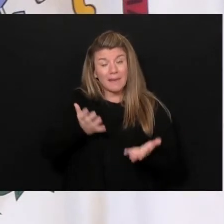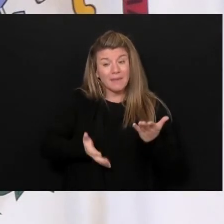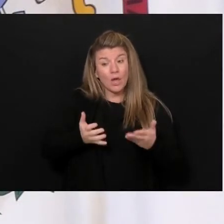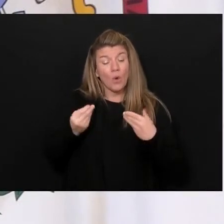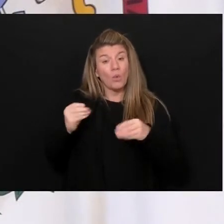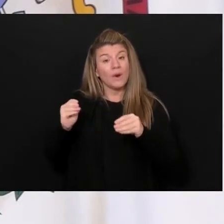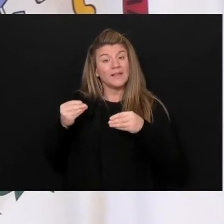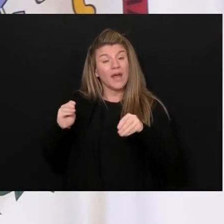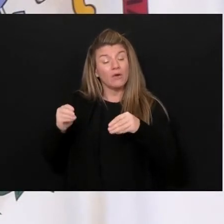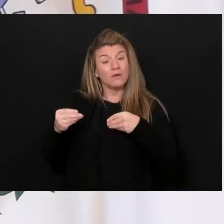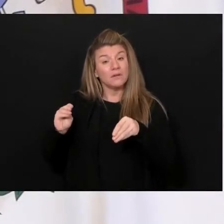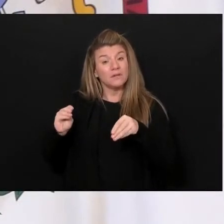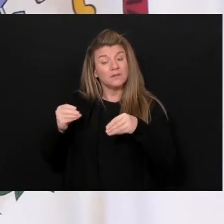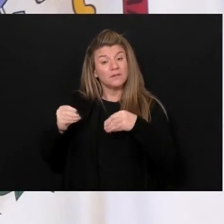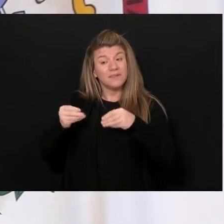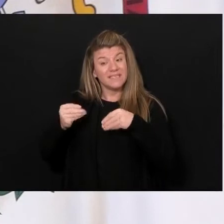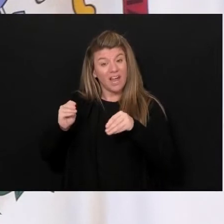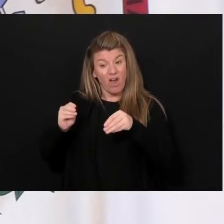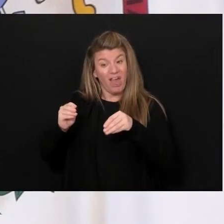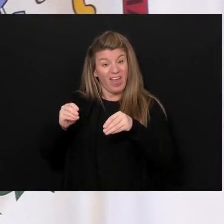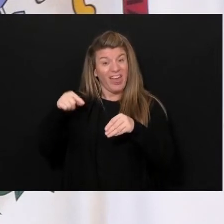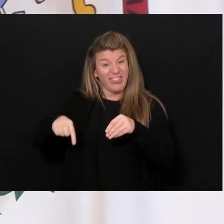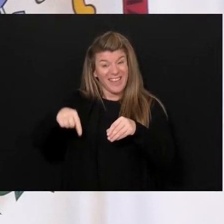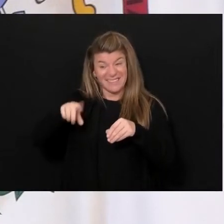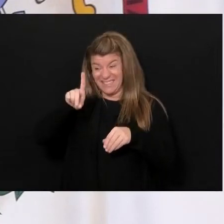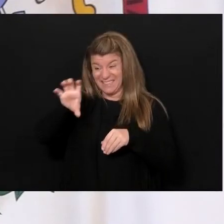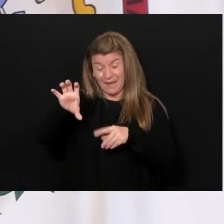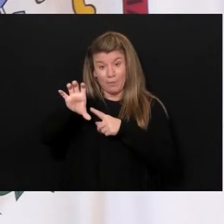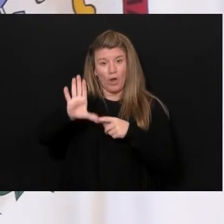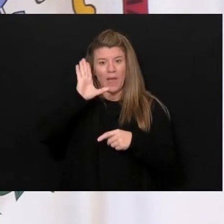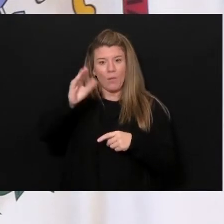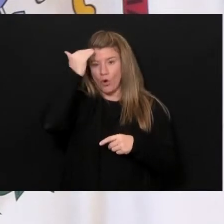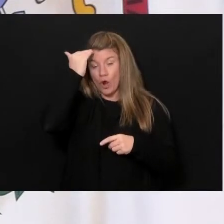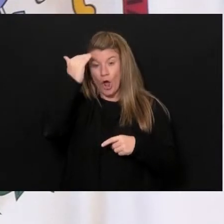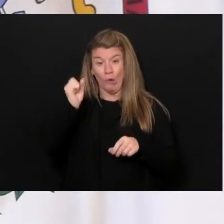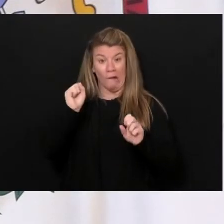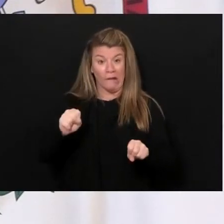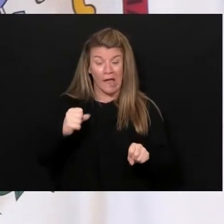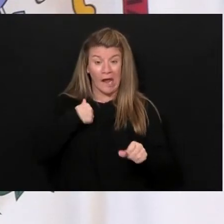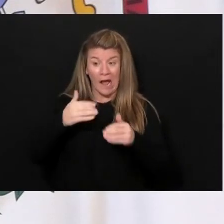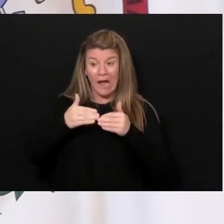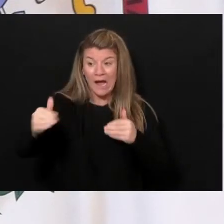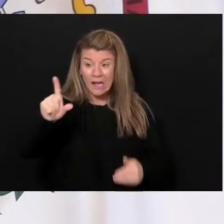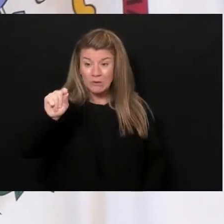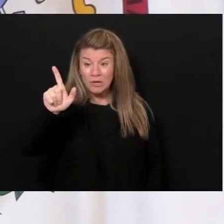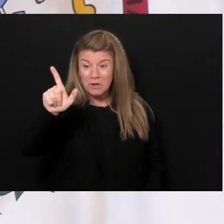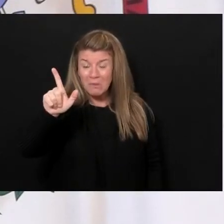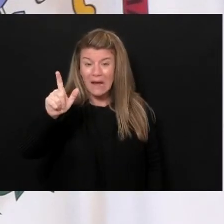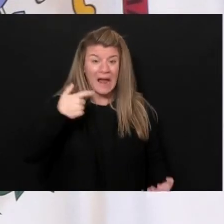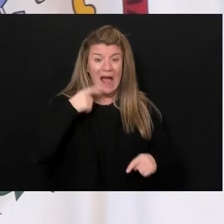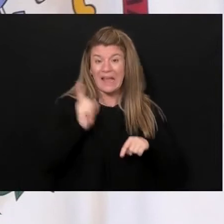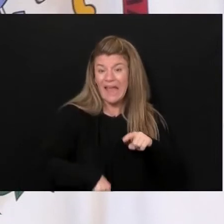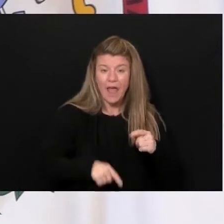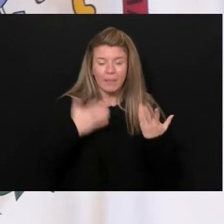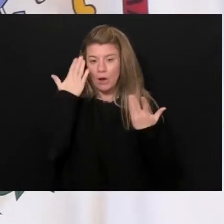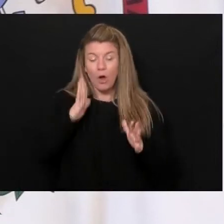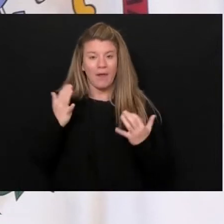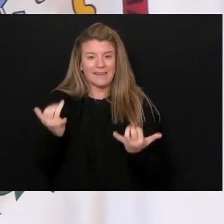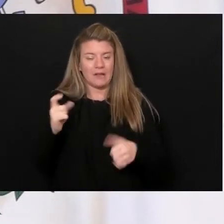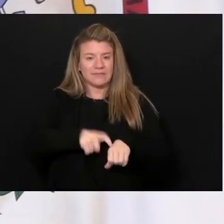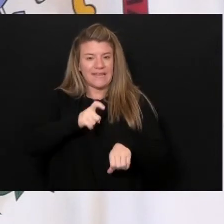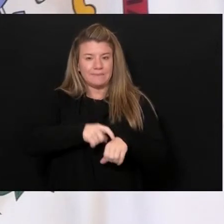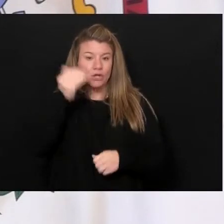retail places are going to either make it or not make it. There are so many repercussions. Who's